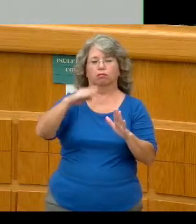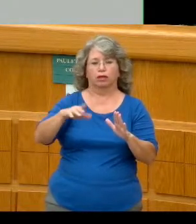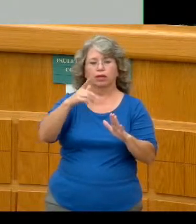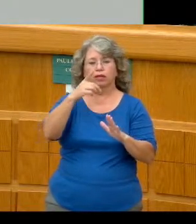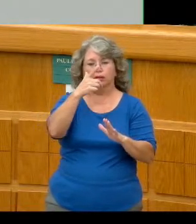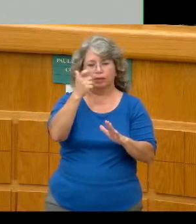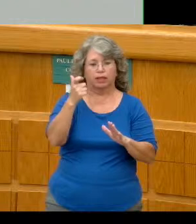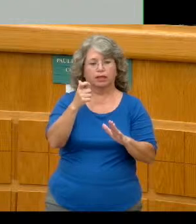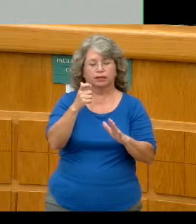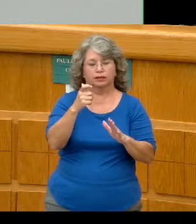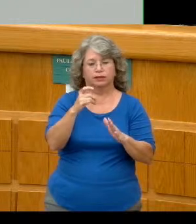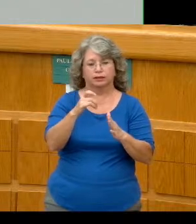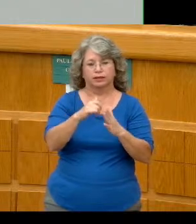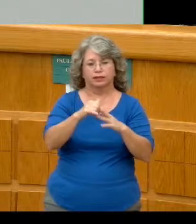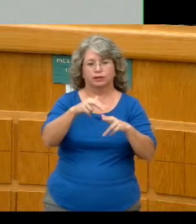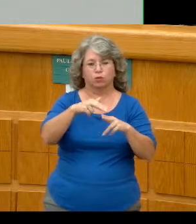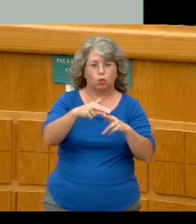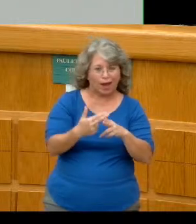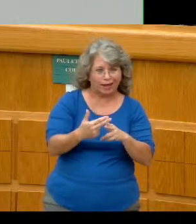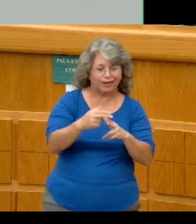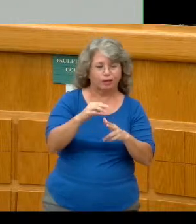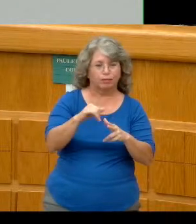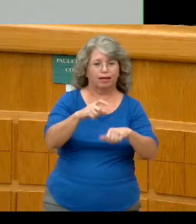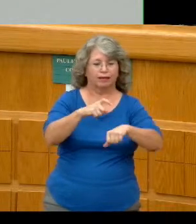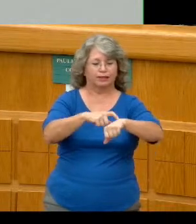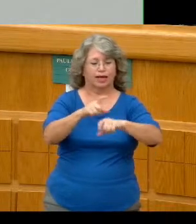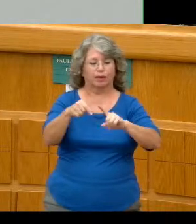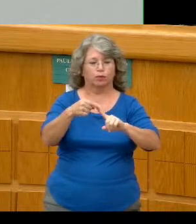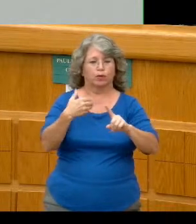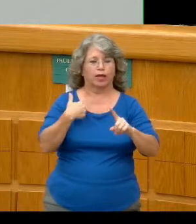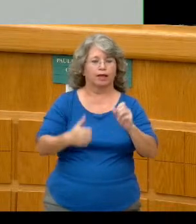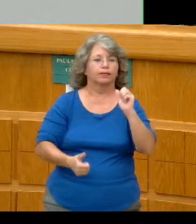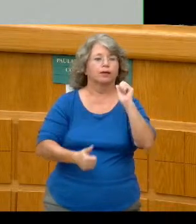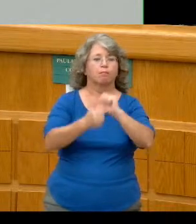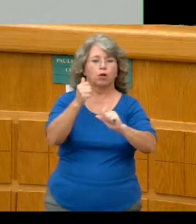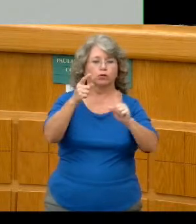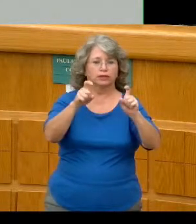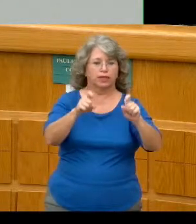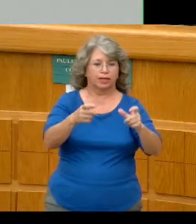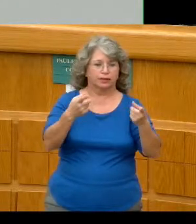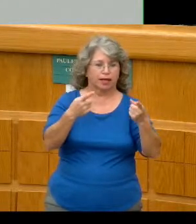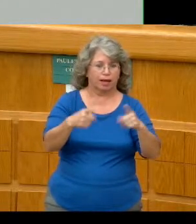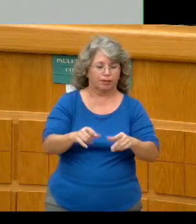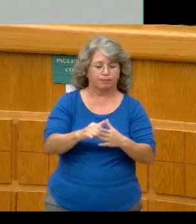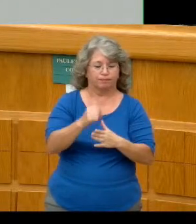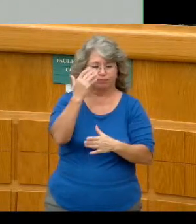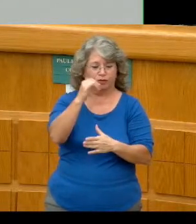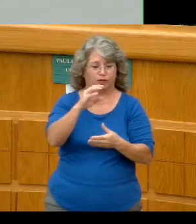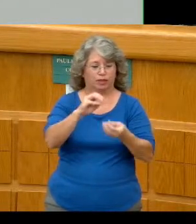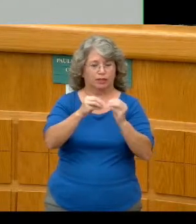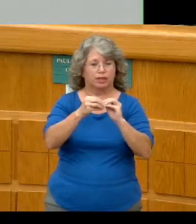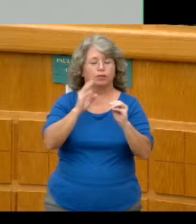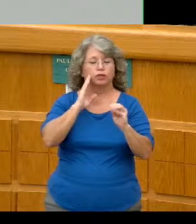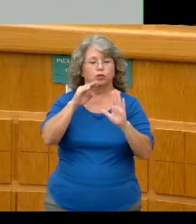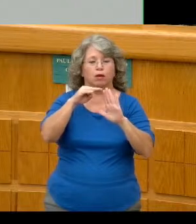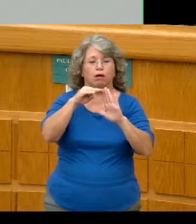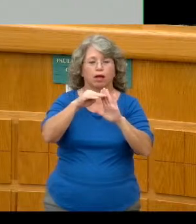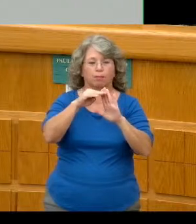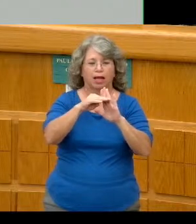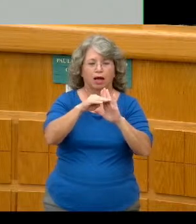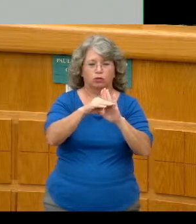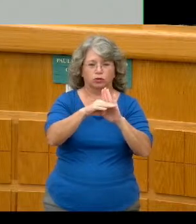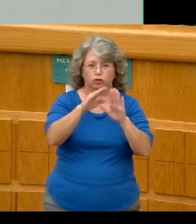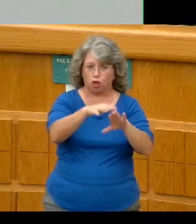had the most tests. And the time when we had the most tests was during the middle of the outbreak. So that's why these numbers are going to come down very slowly. For that